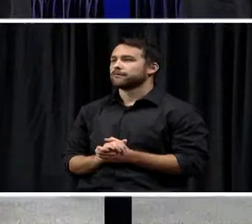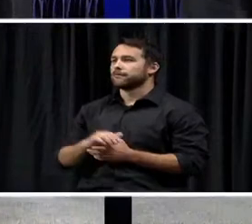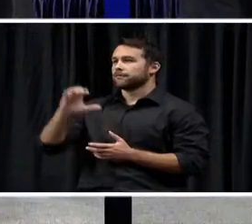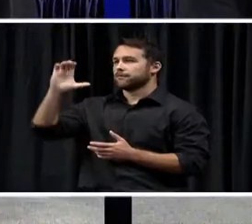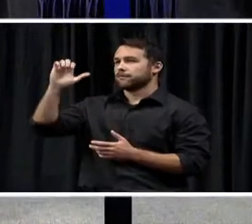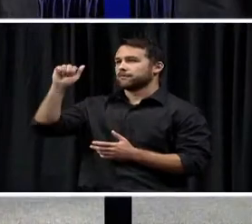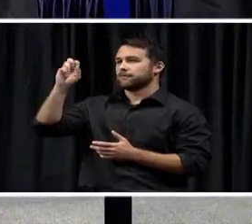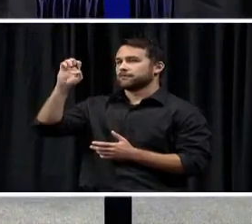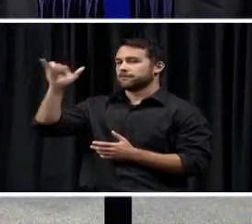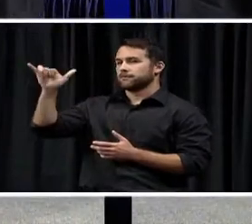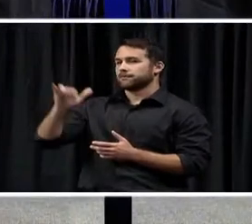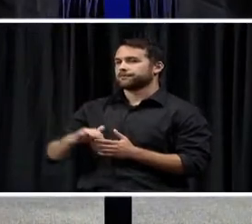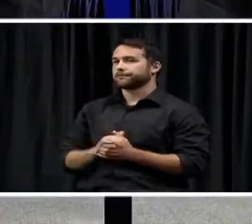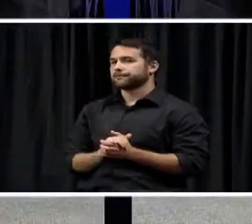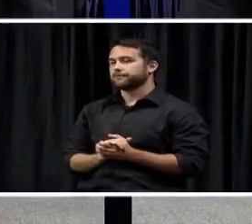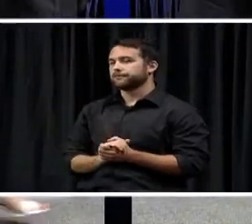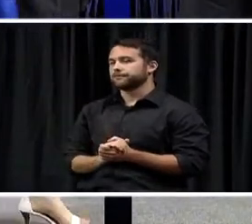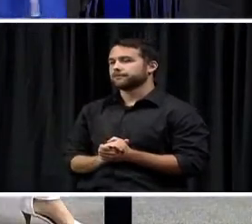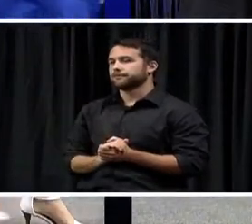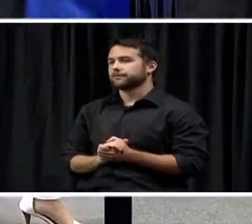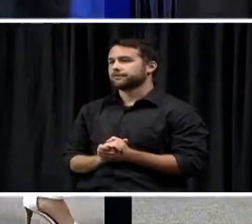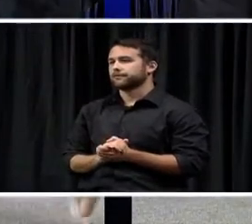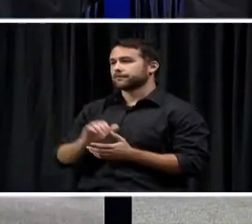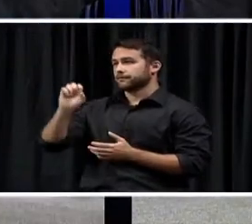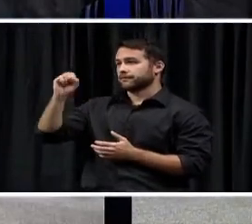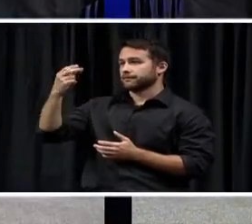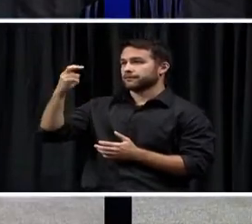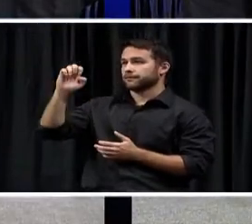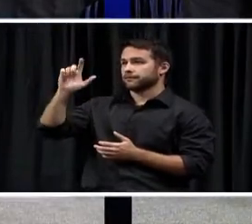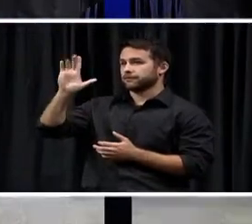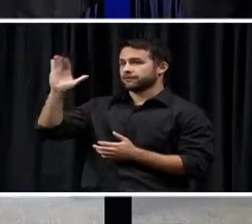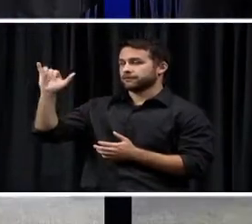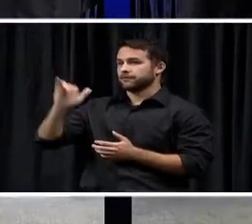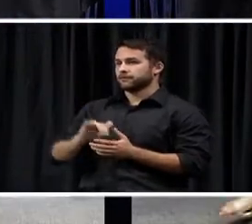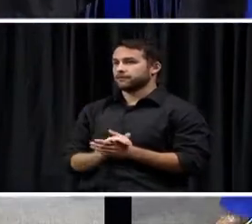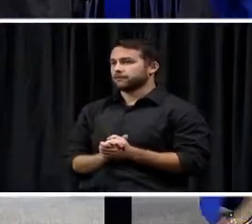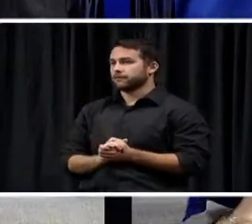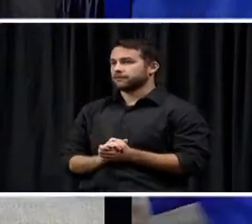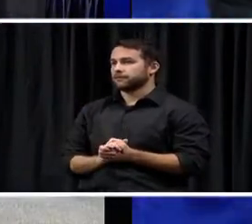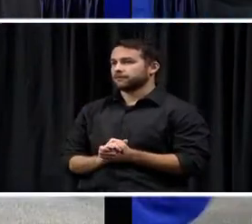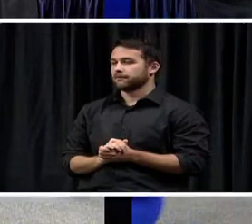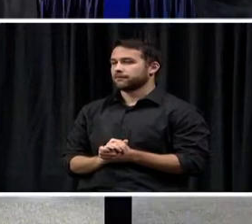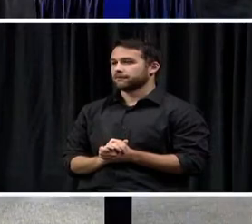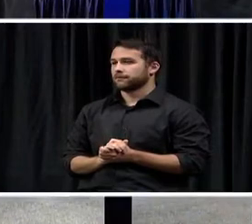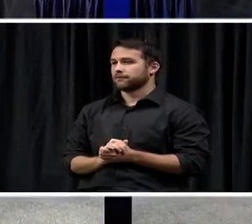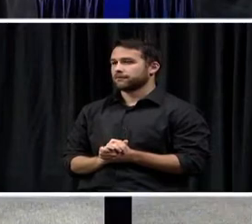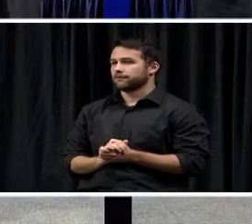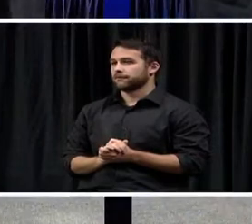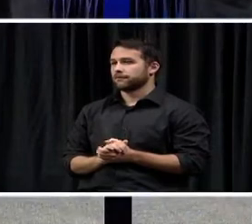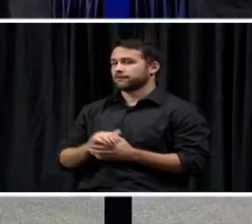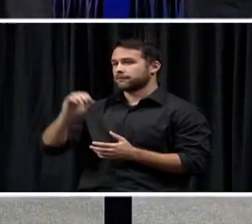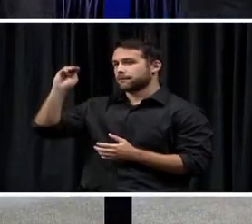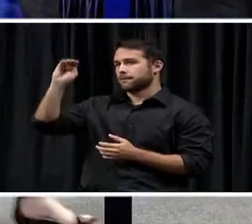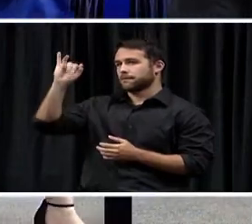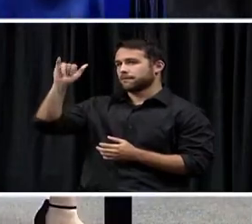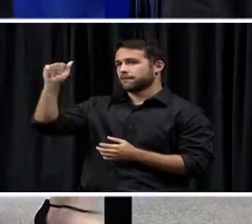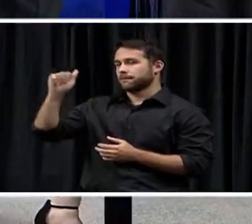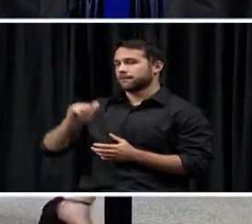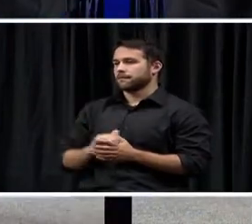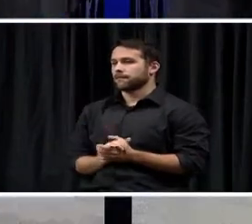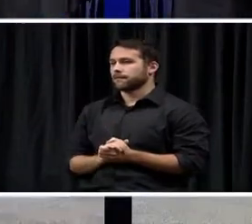Casey Tiffany Ann Walker. Shelby Lane Wells. Mia